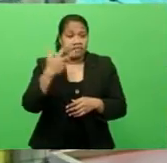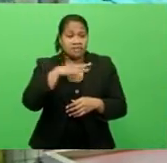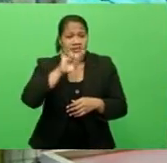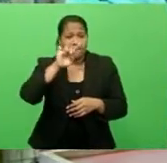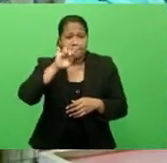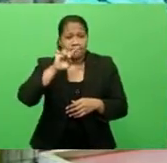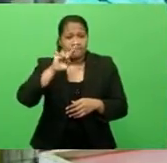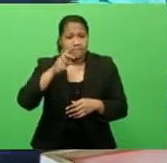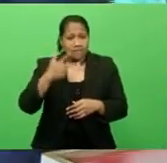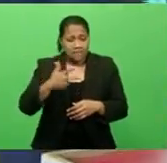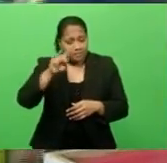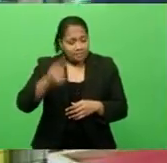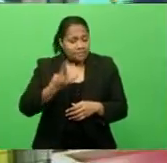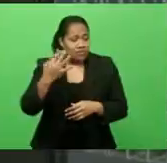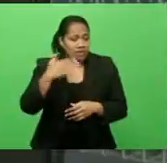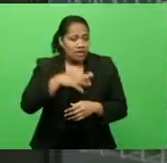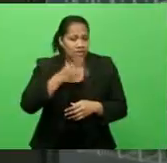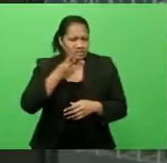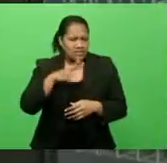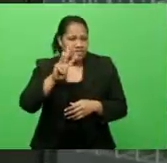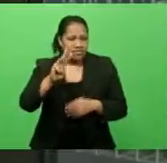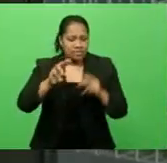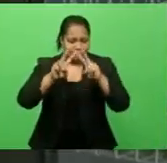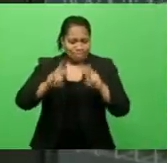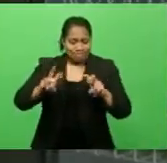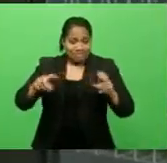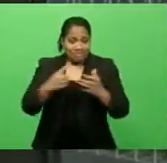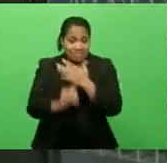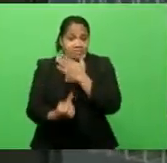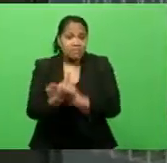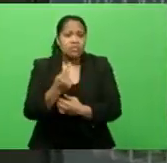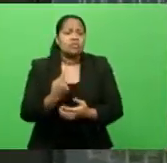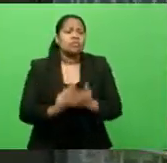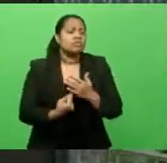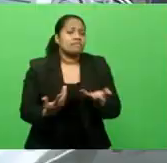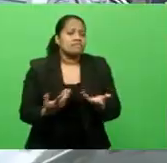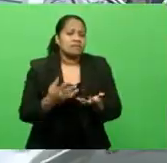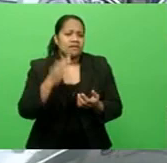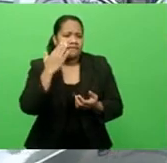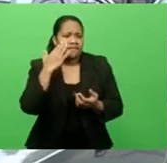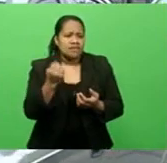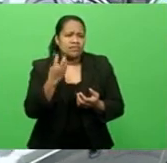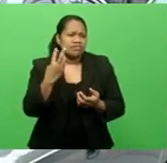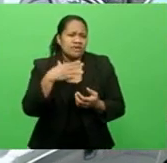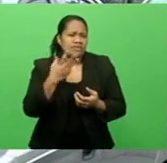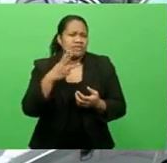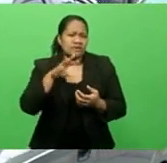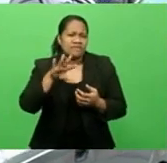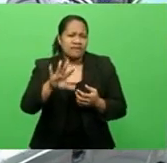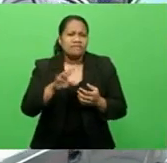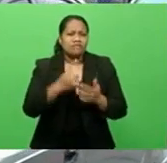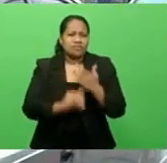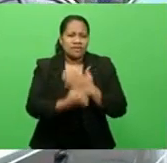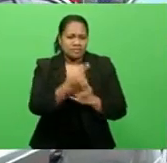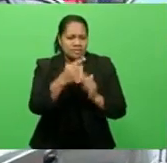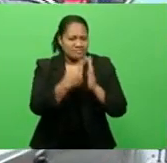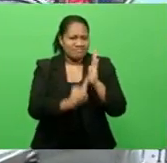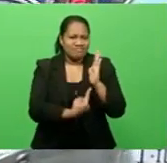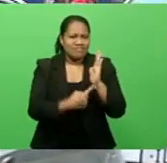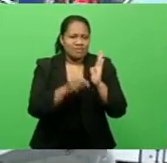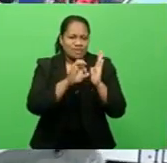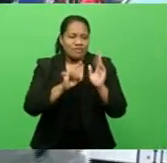8,433 inspections conducted, they have only found 345 instances of non-compliance. He says upon